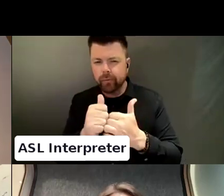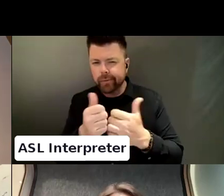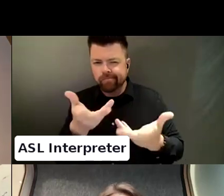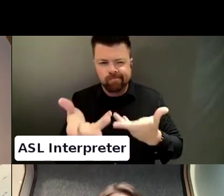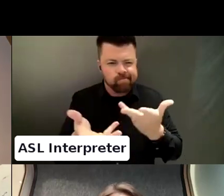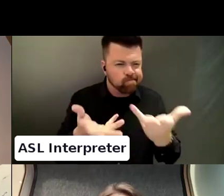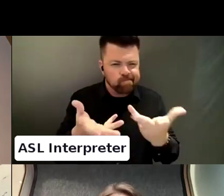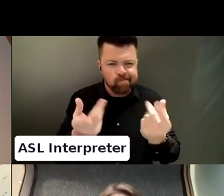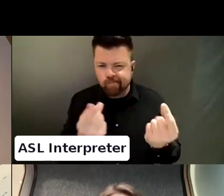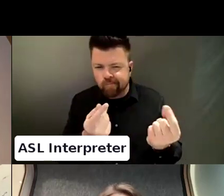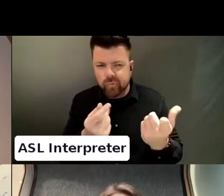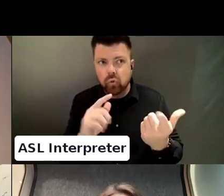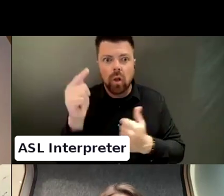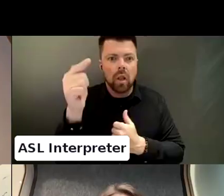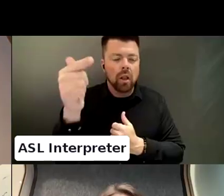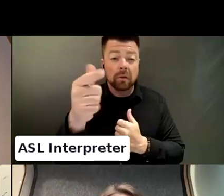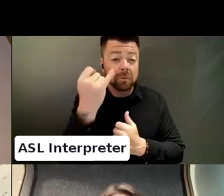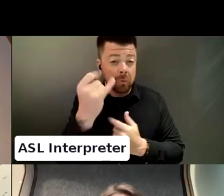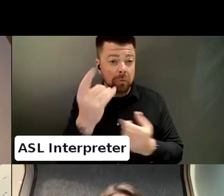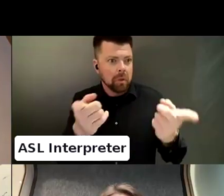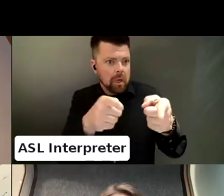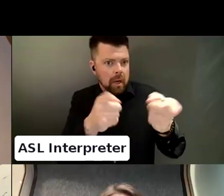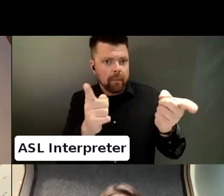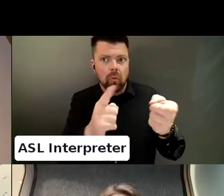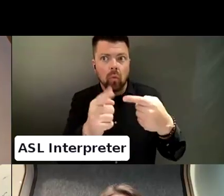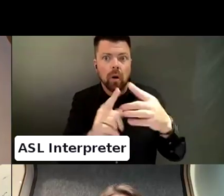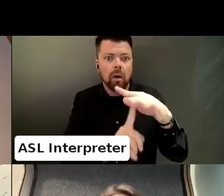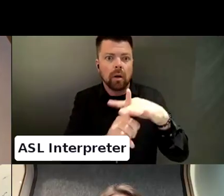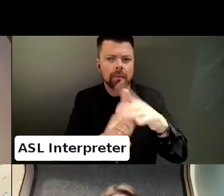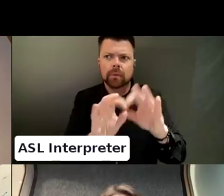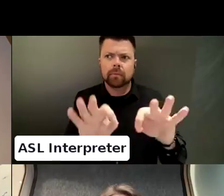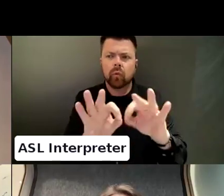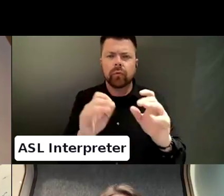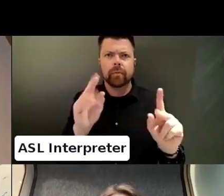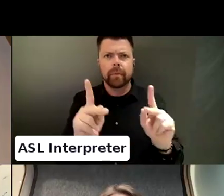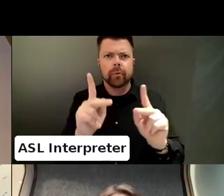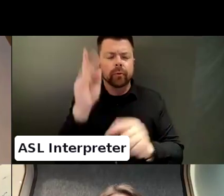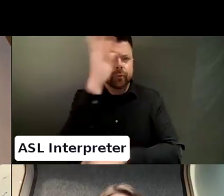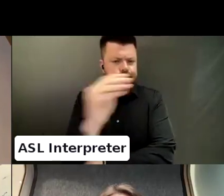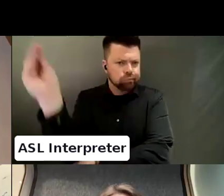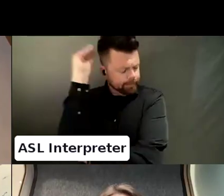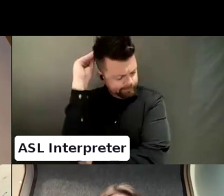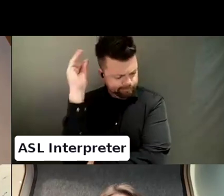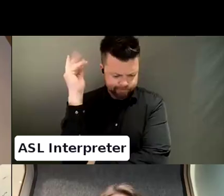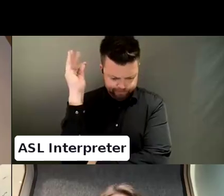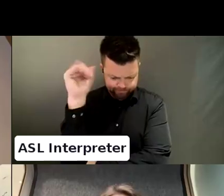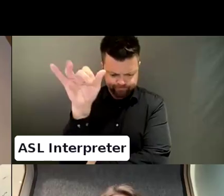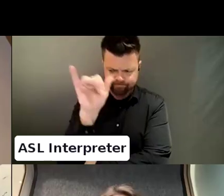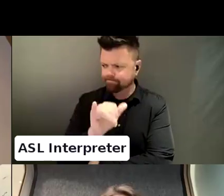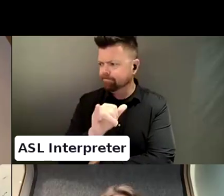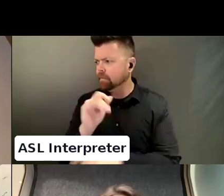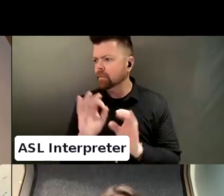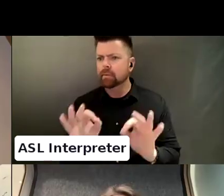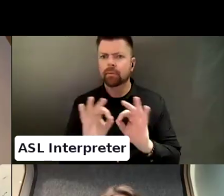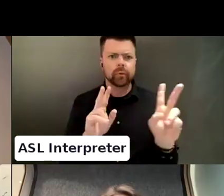the future. So I think it's a really important thing for people to think about. I think it's an important issue that our collaborative community